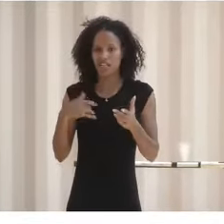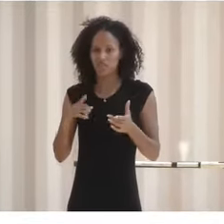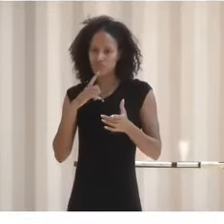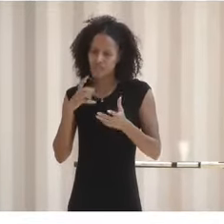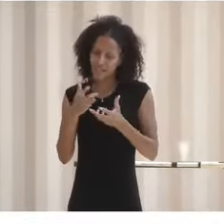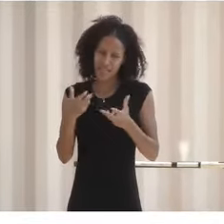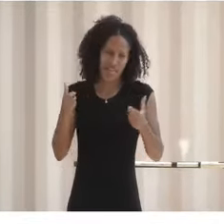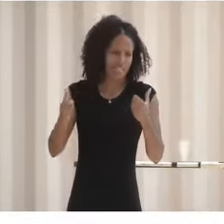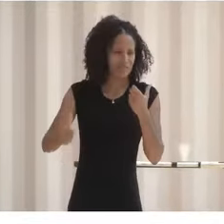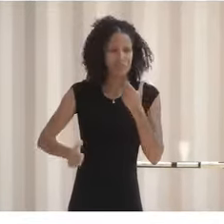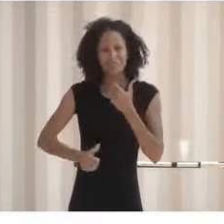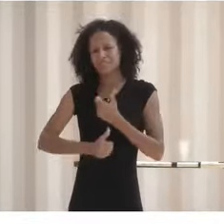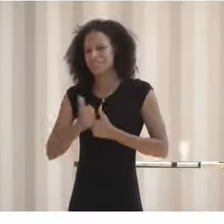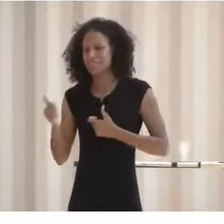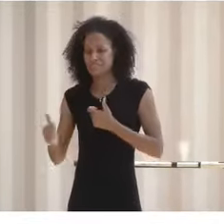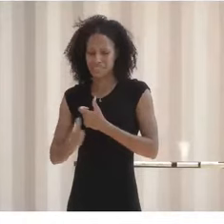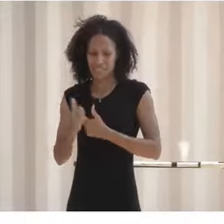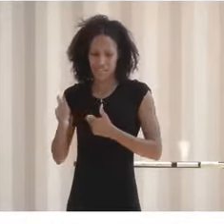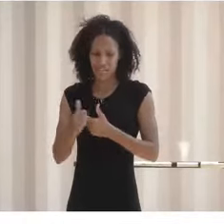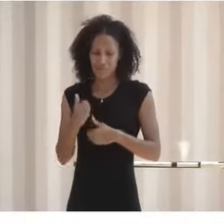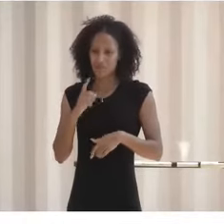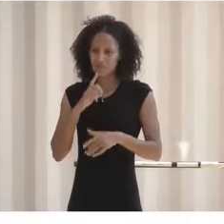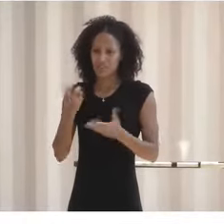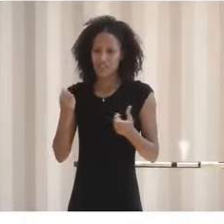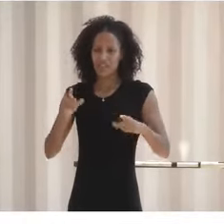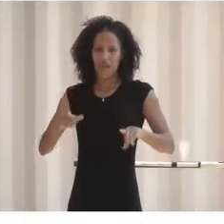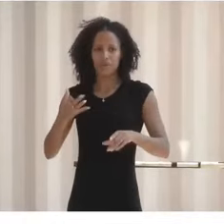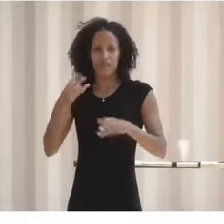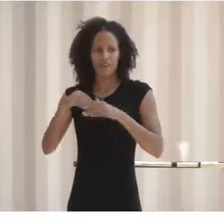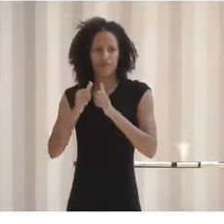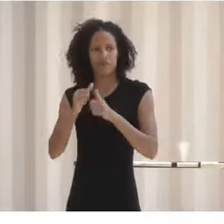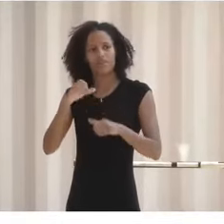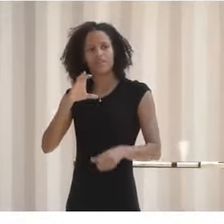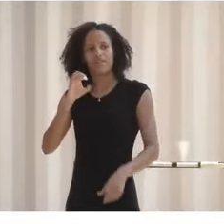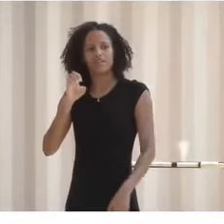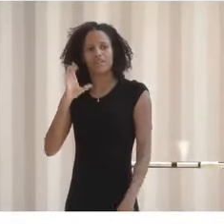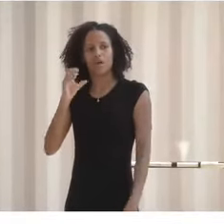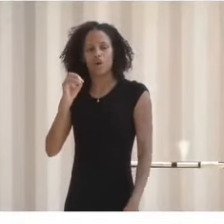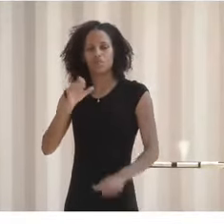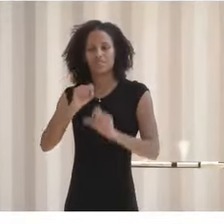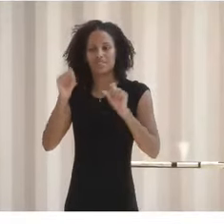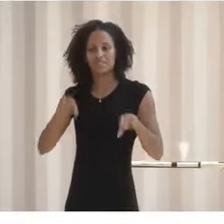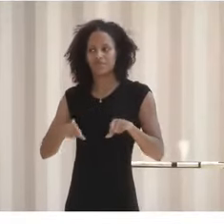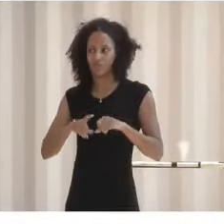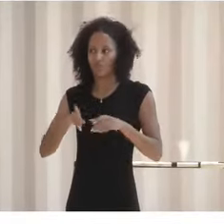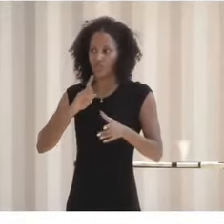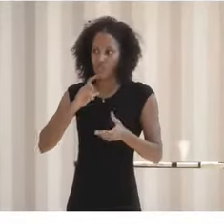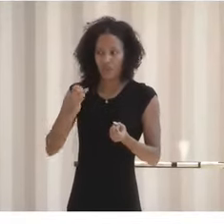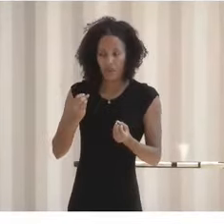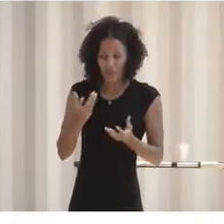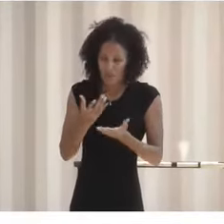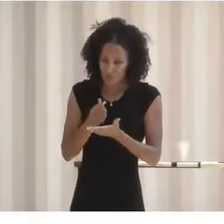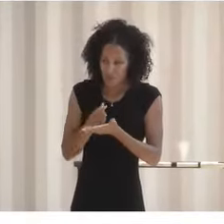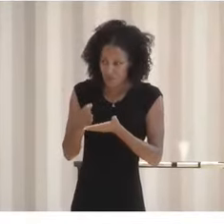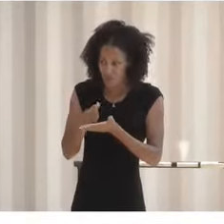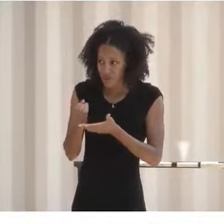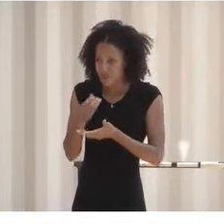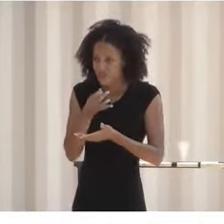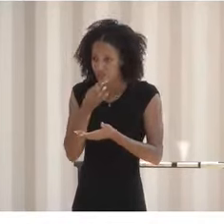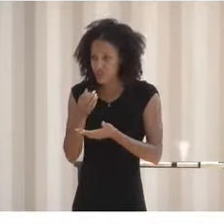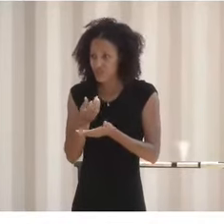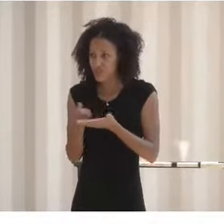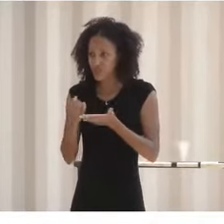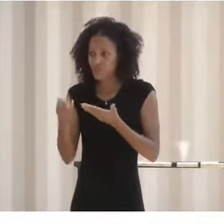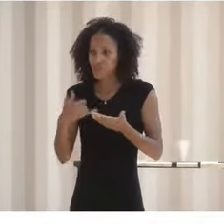damage to local marine ecosystems. Just to give an example, in a matter of weeks, a few lionfish